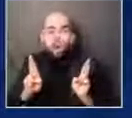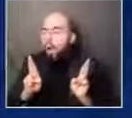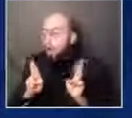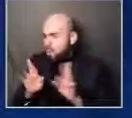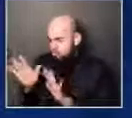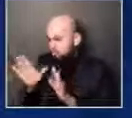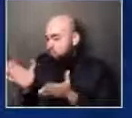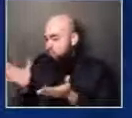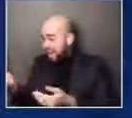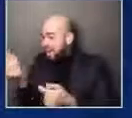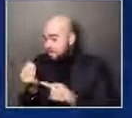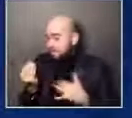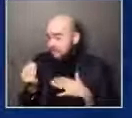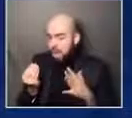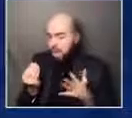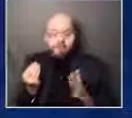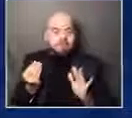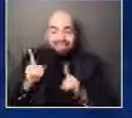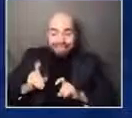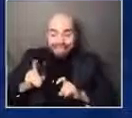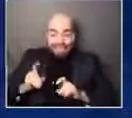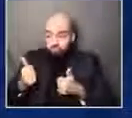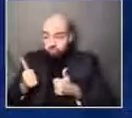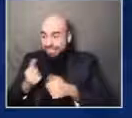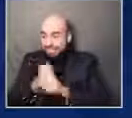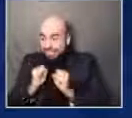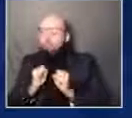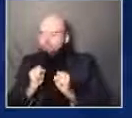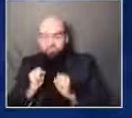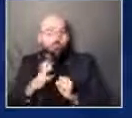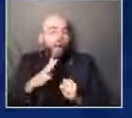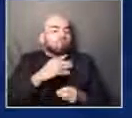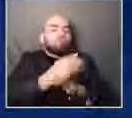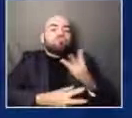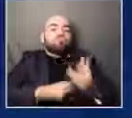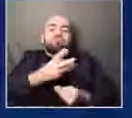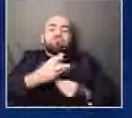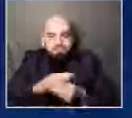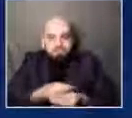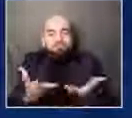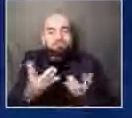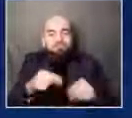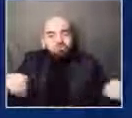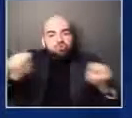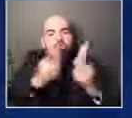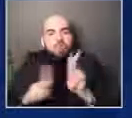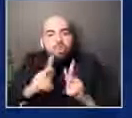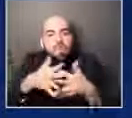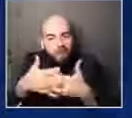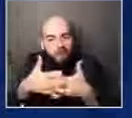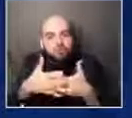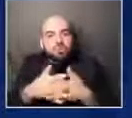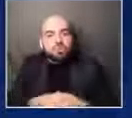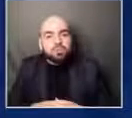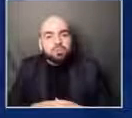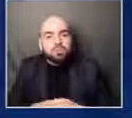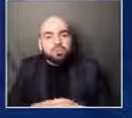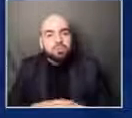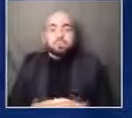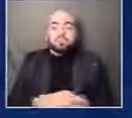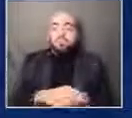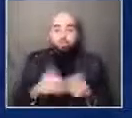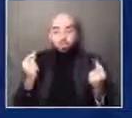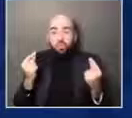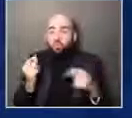every American. With cases rising once more, it's imperative that we ramp up our production of personal protective